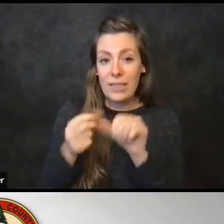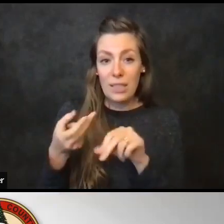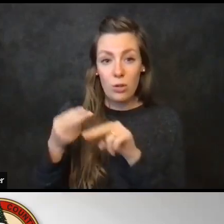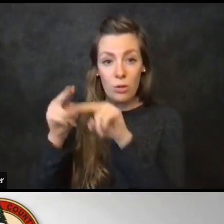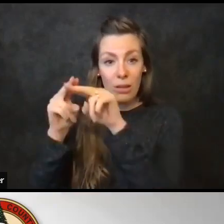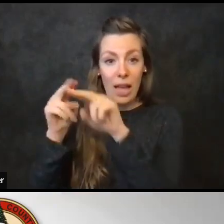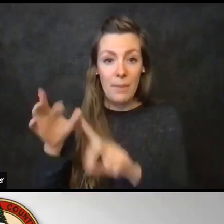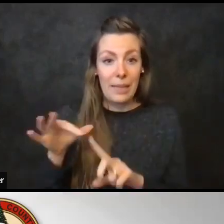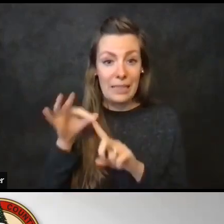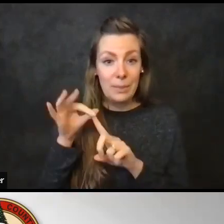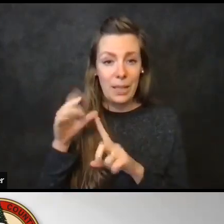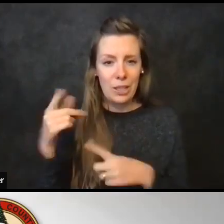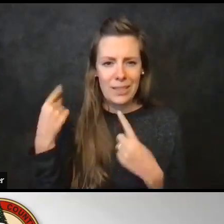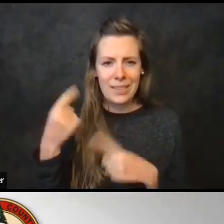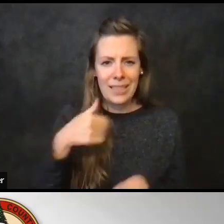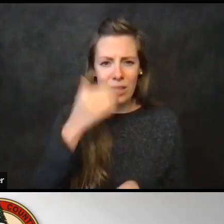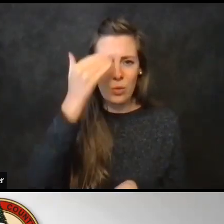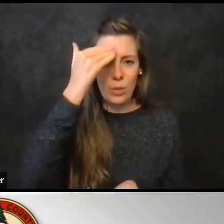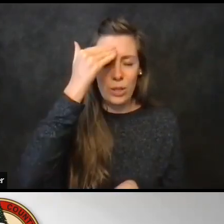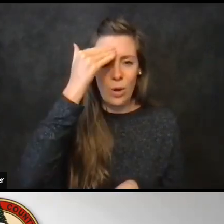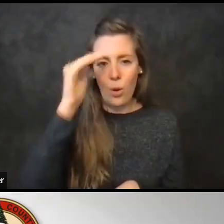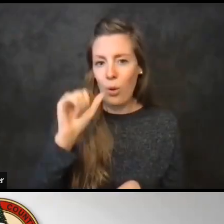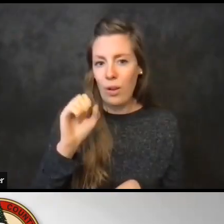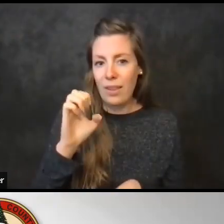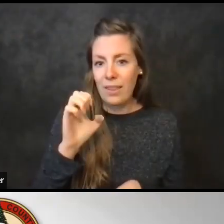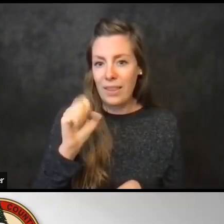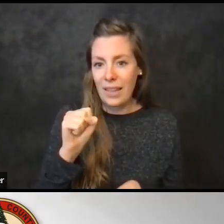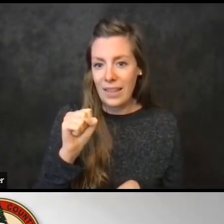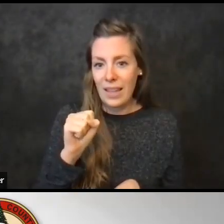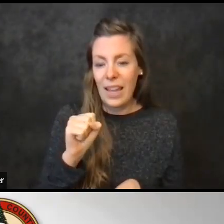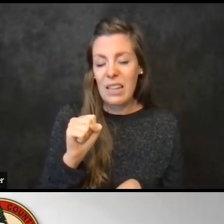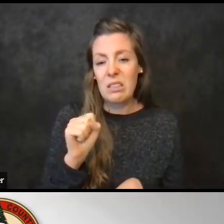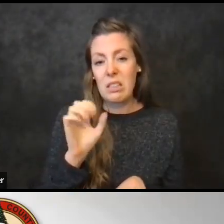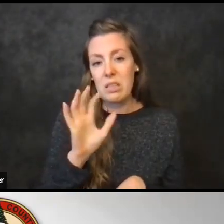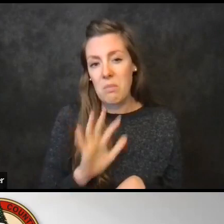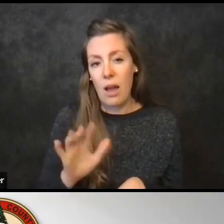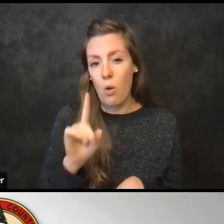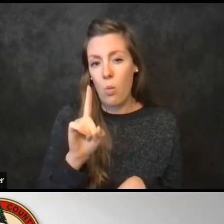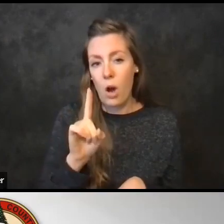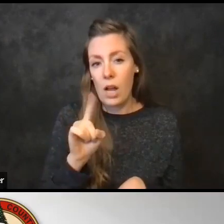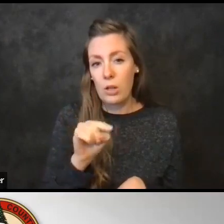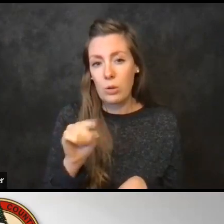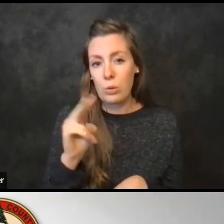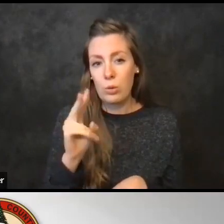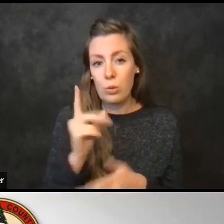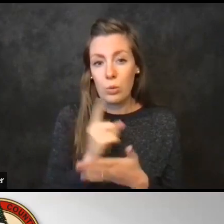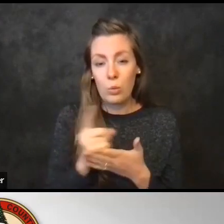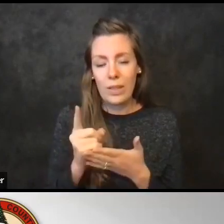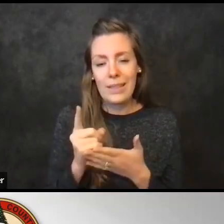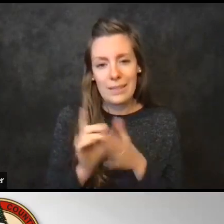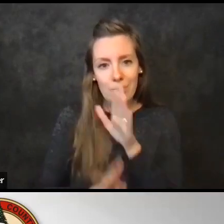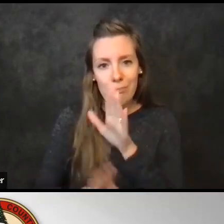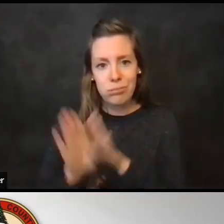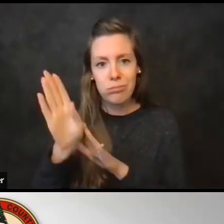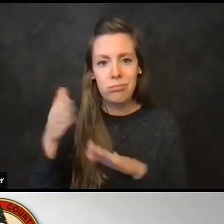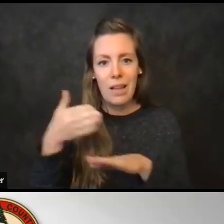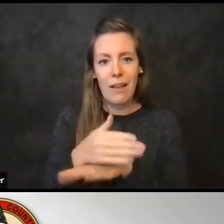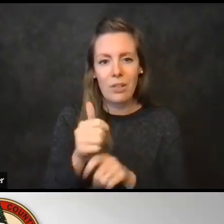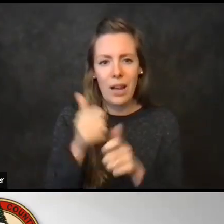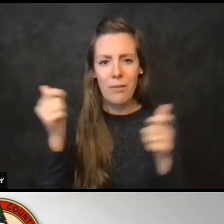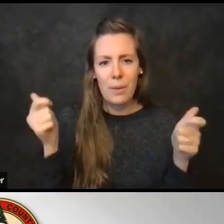especially since we know the cases tend to spike 1 to 2 weeks after every major holiday as people gather